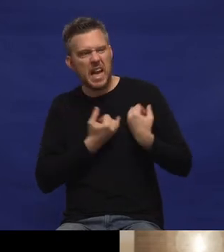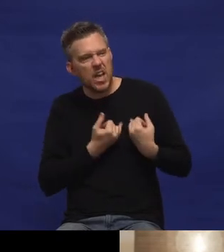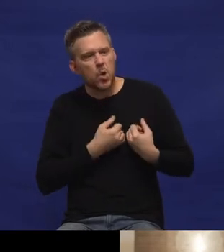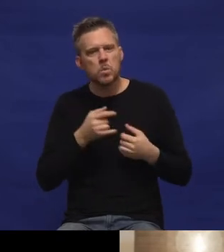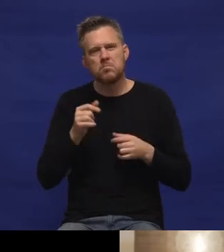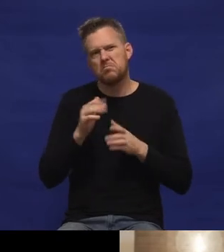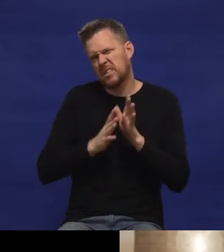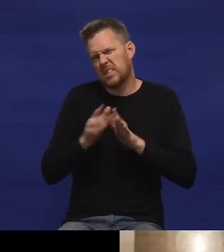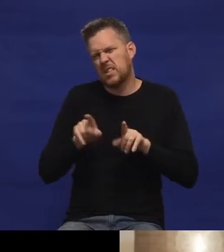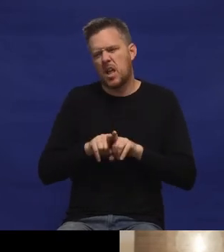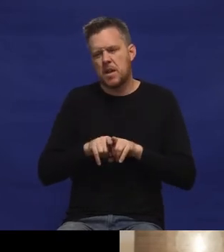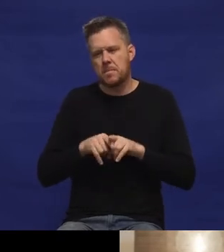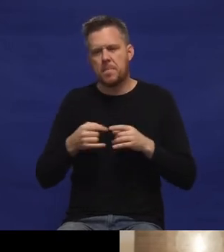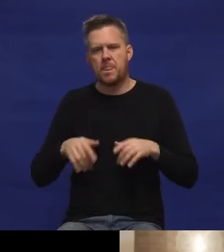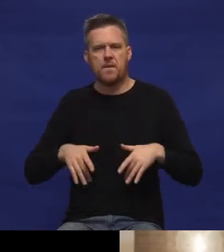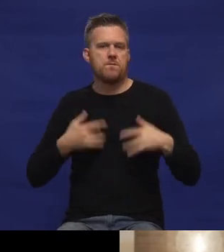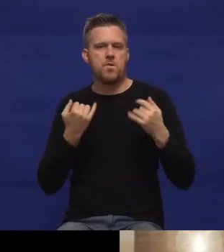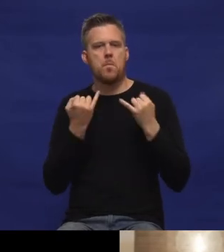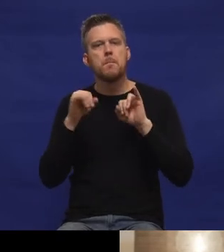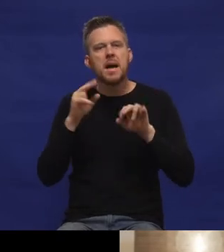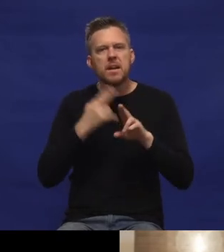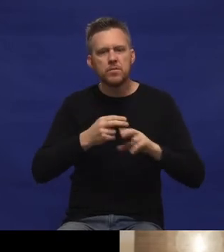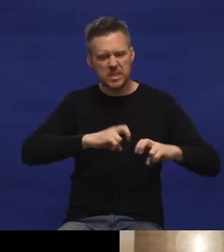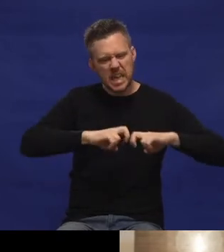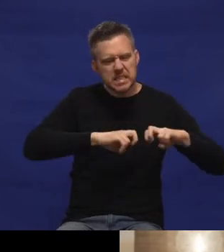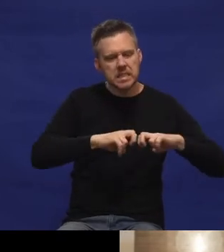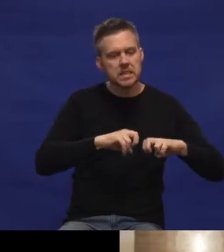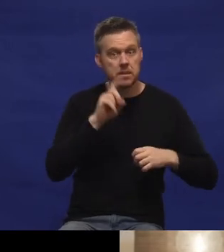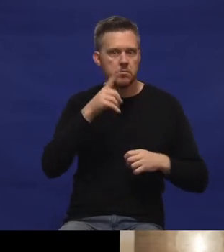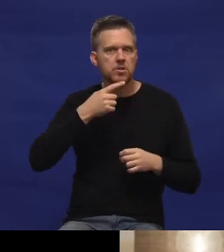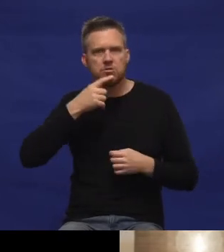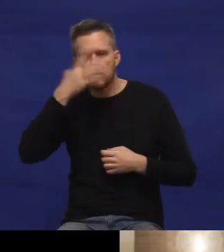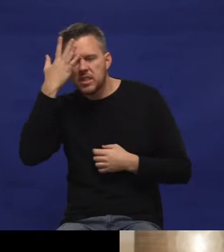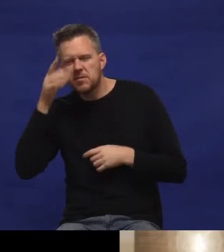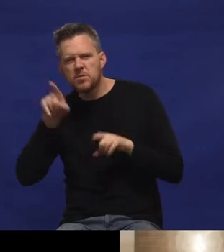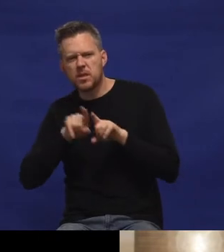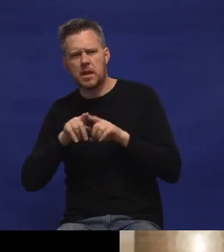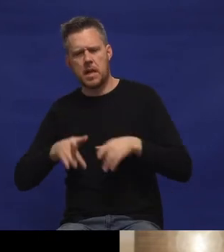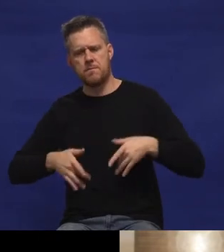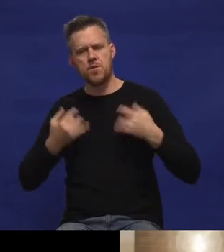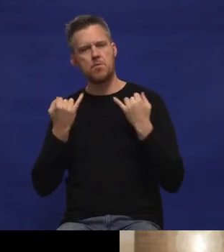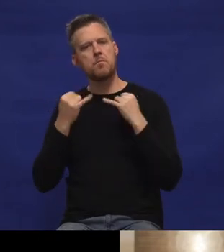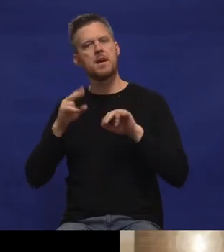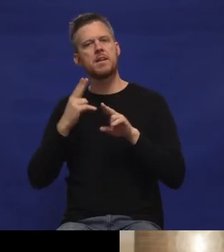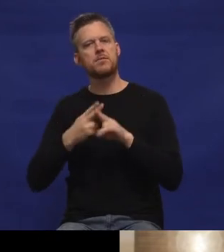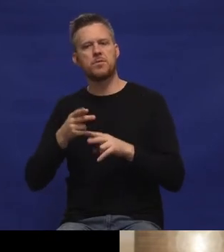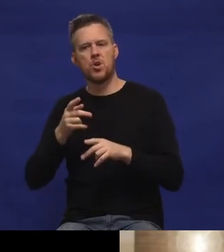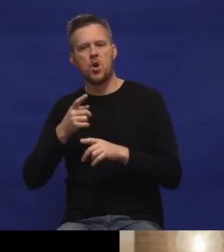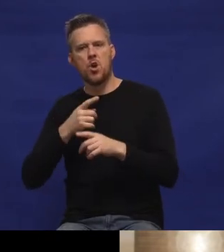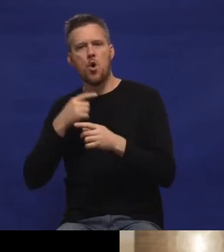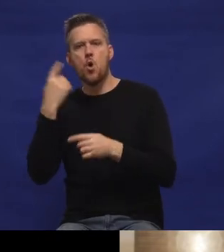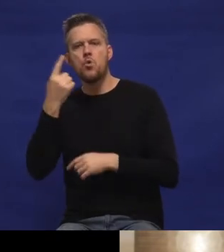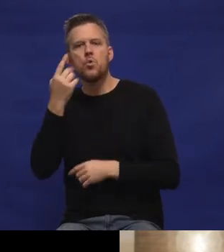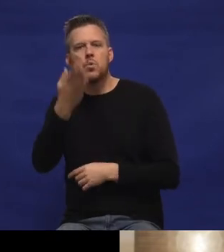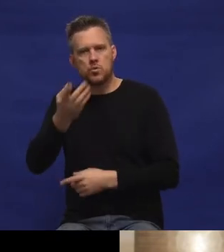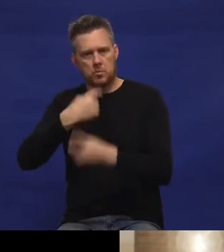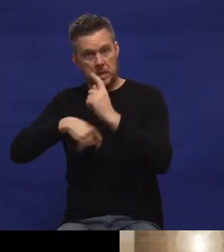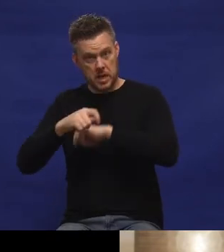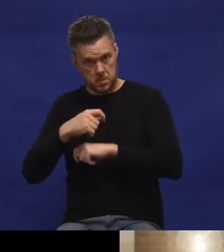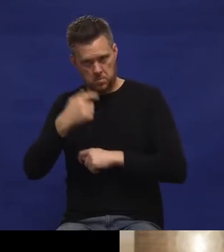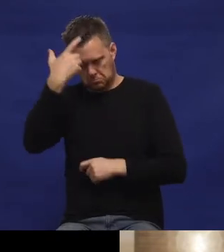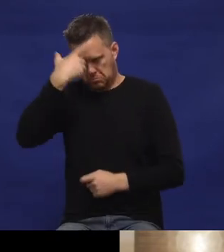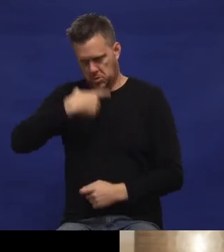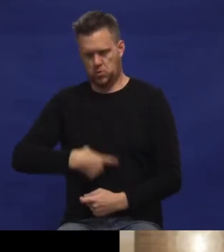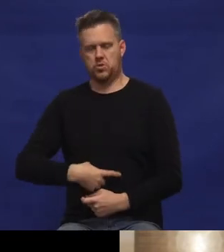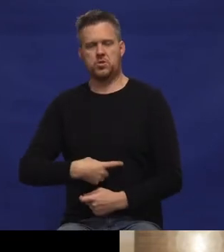who it is that you've become, and who you become is often as a result of repeat offense, keeping on doing the